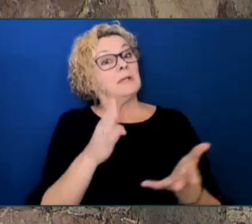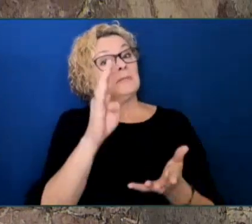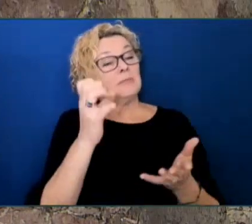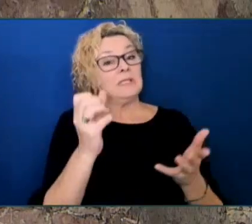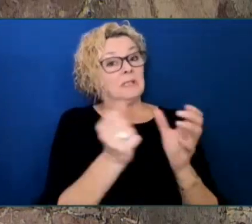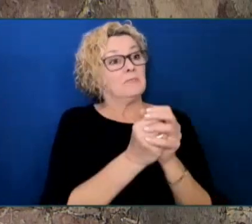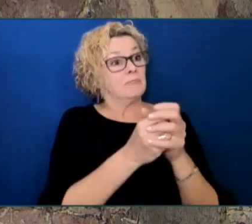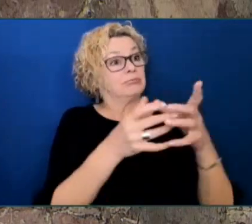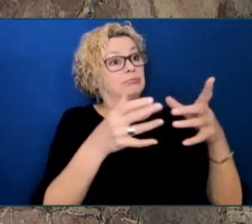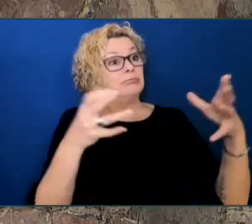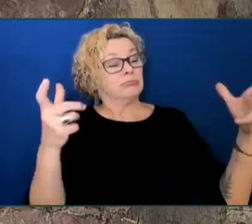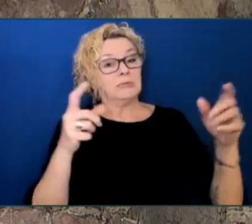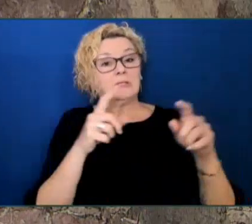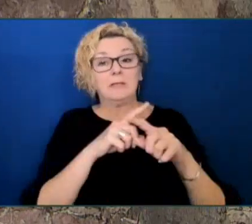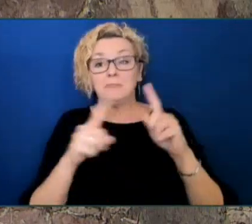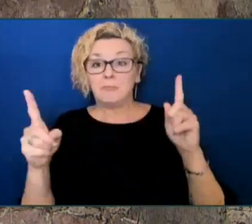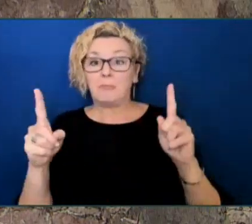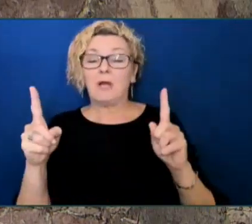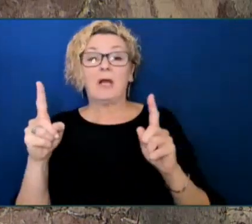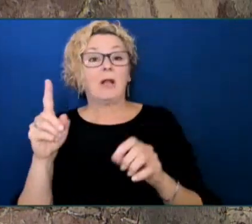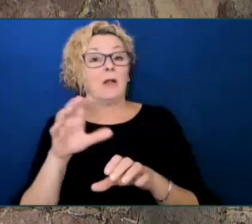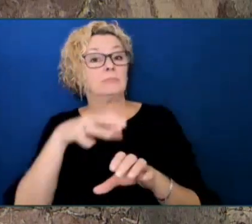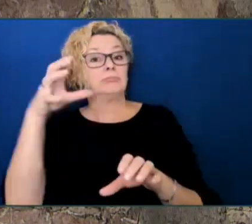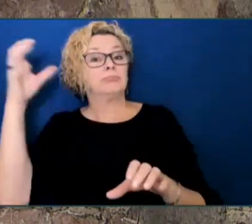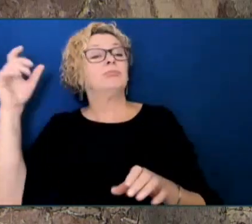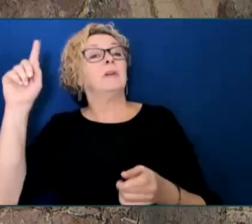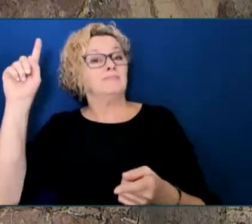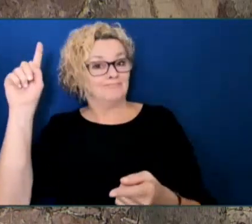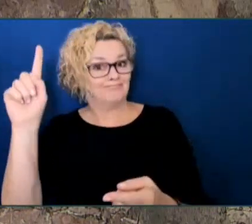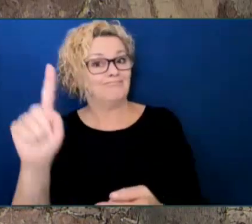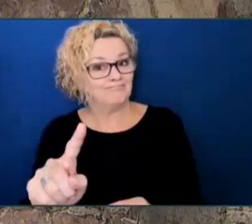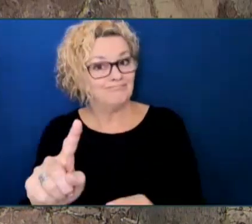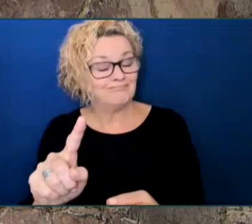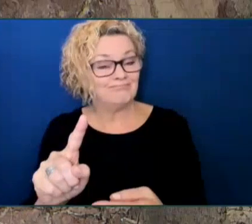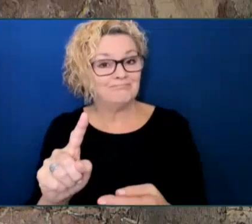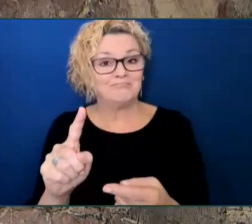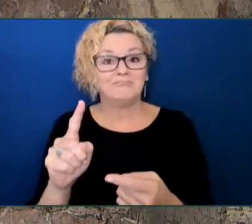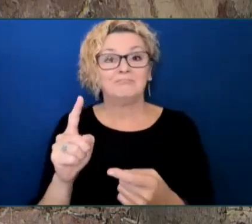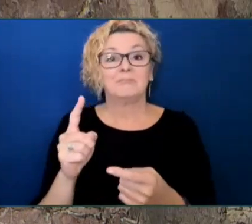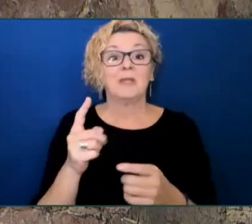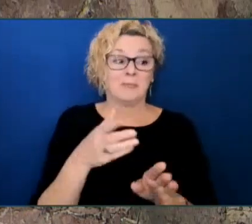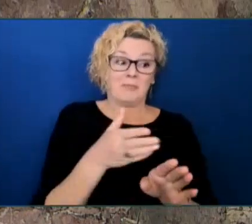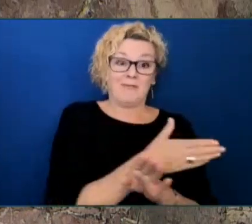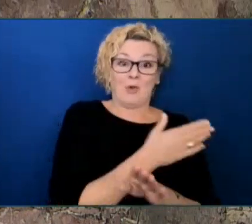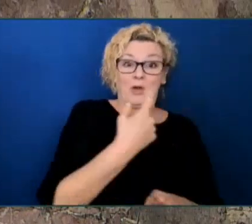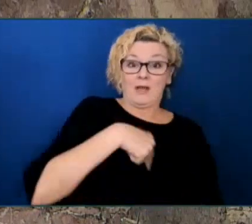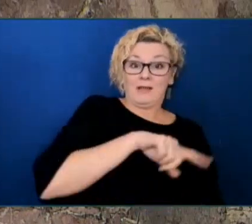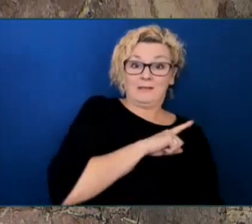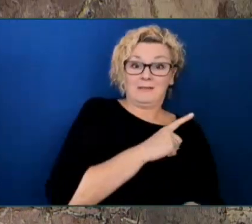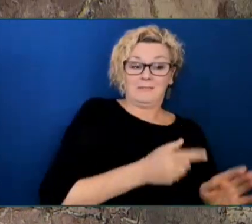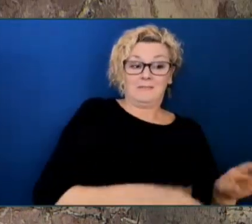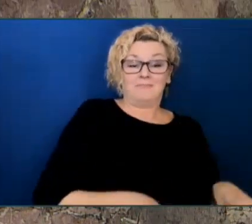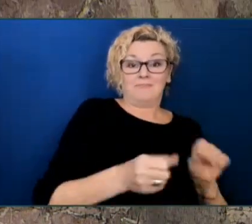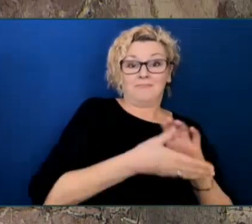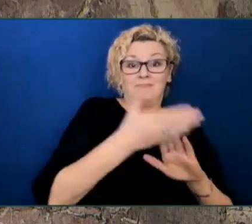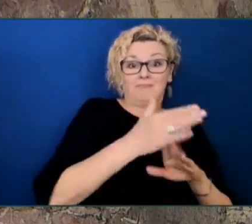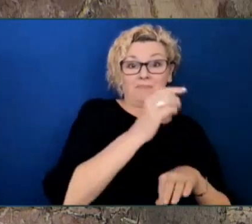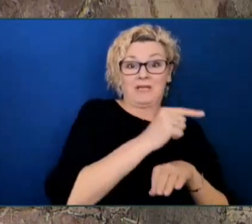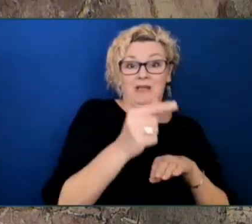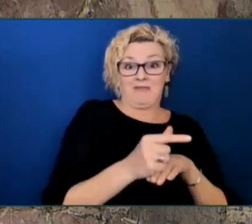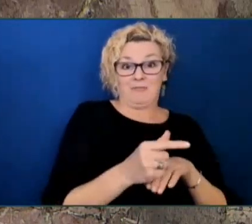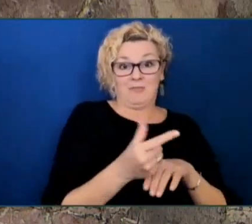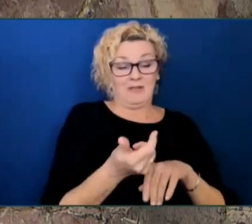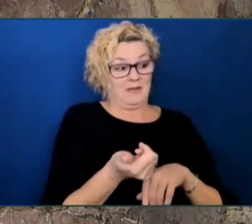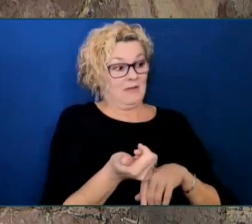them in absolute terms after years of rising emissions under that party when they were on this side of the